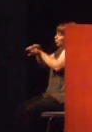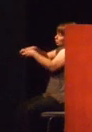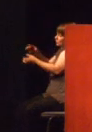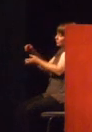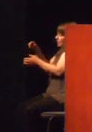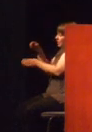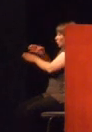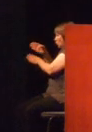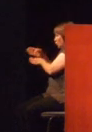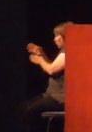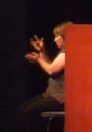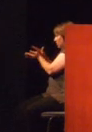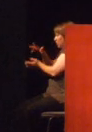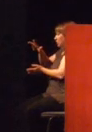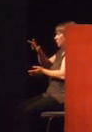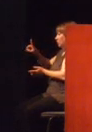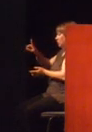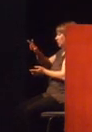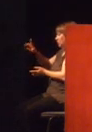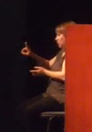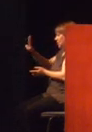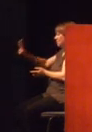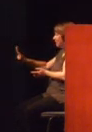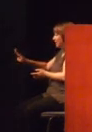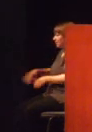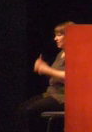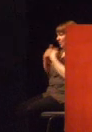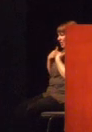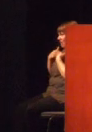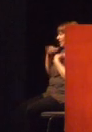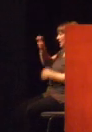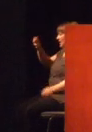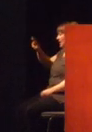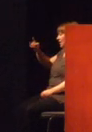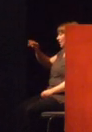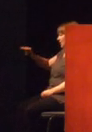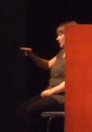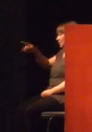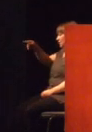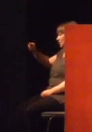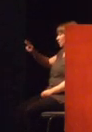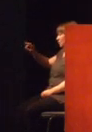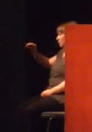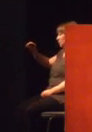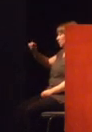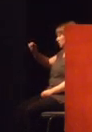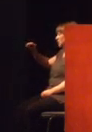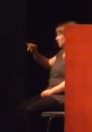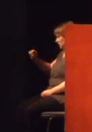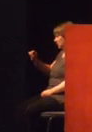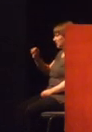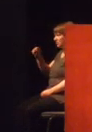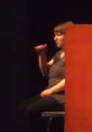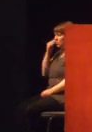location 3131B, and we have a program coordinator, Aaron Parsons. So we've been serving international students for a number of